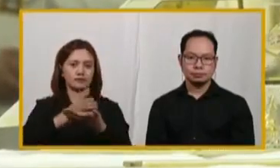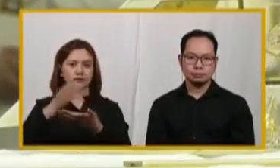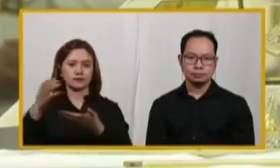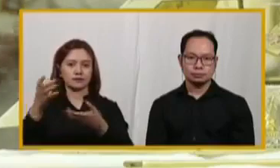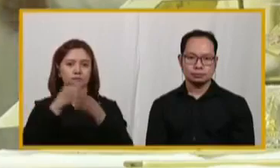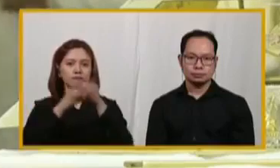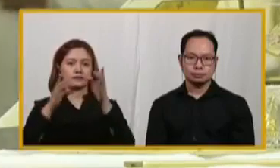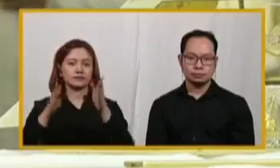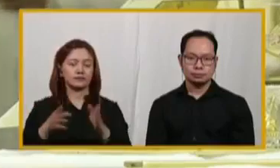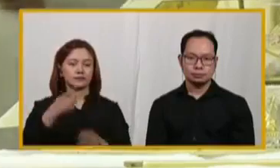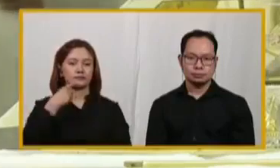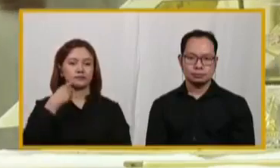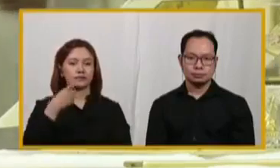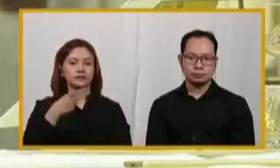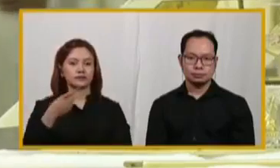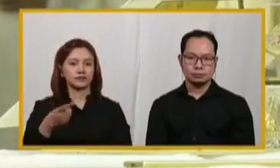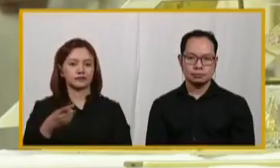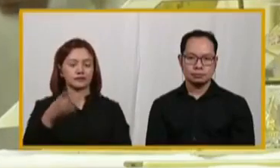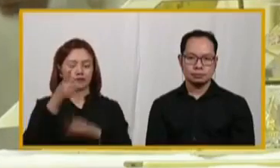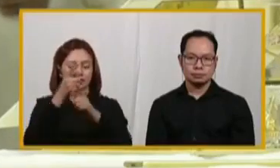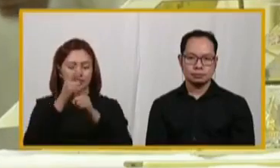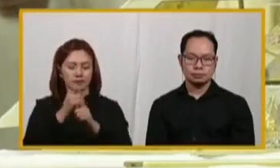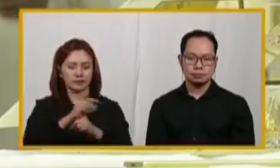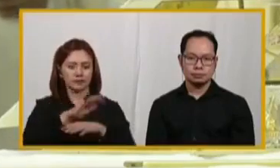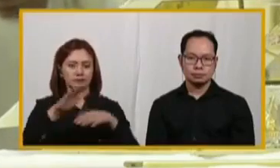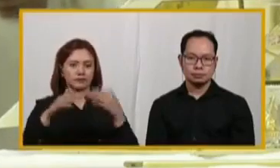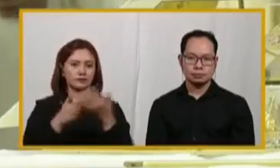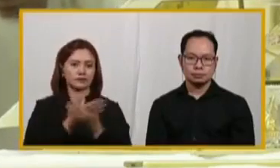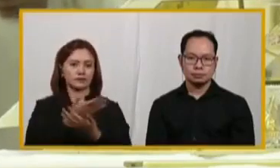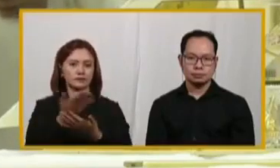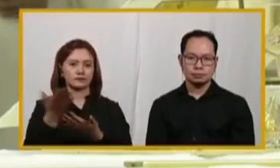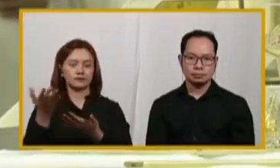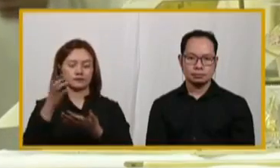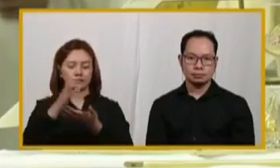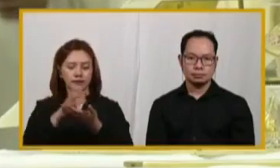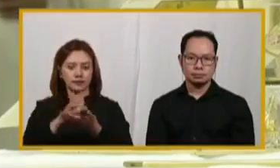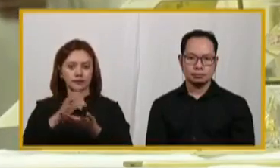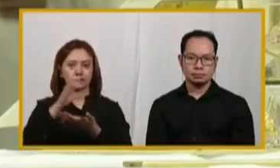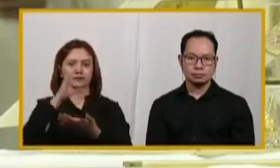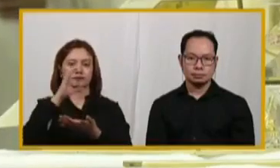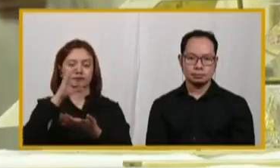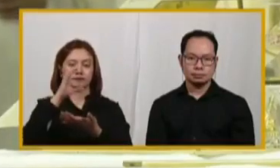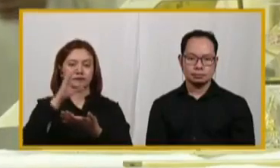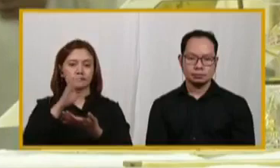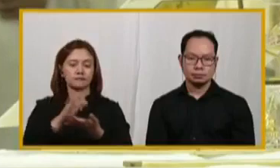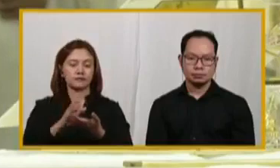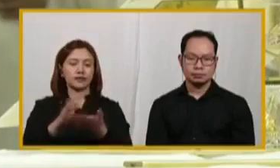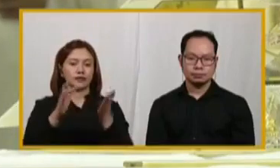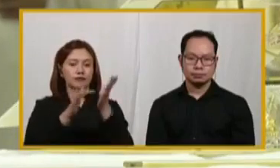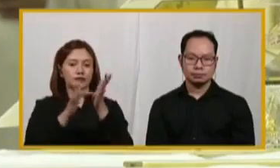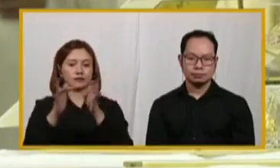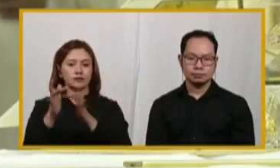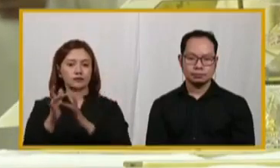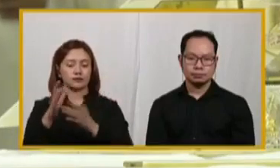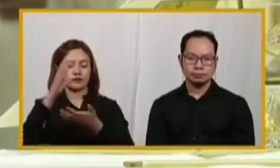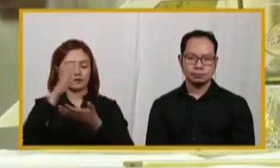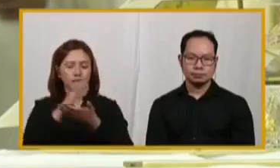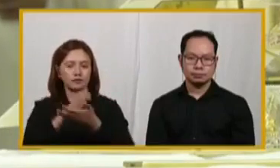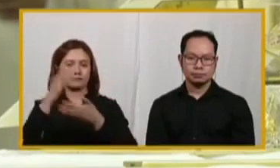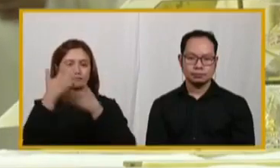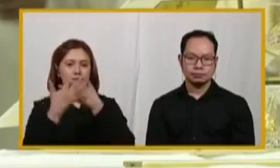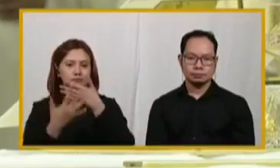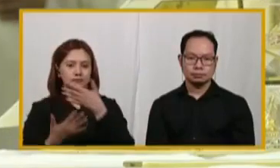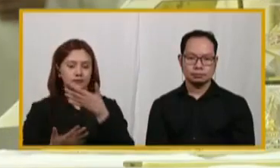disciples, saying, "Take this, all of you, and drink from it, for this is the chalice of my